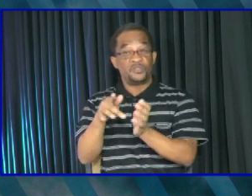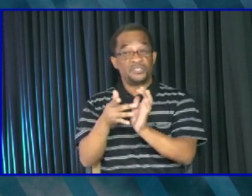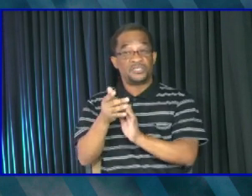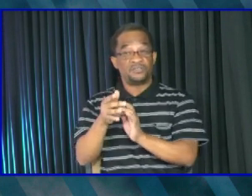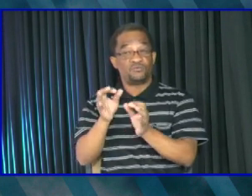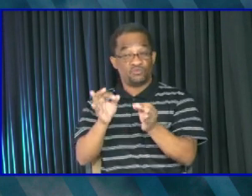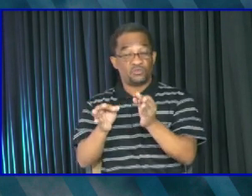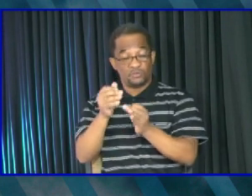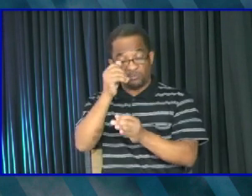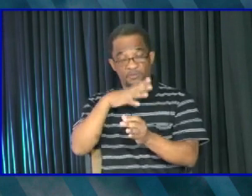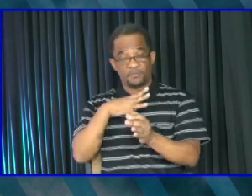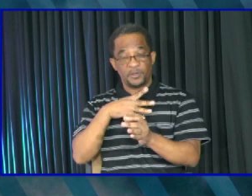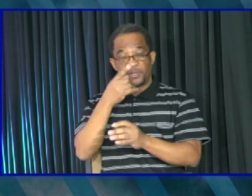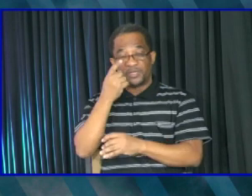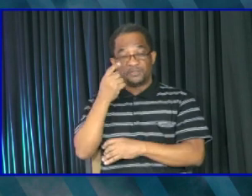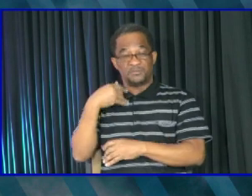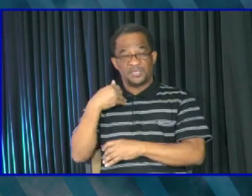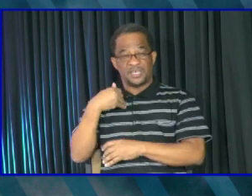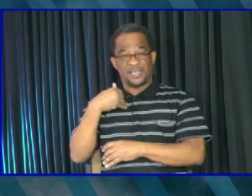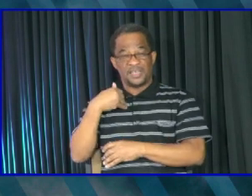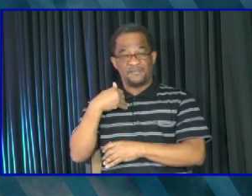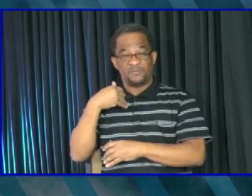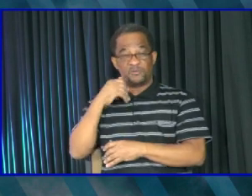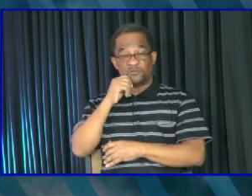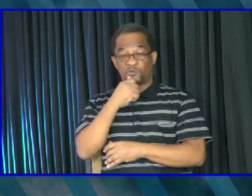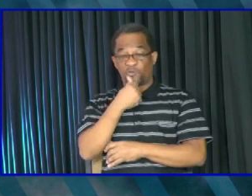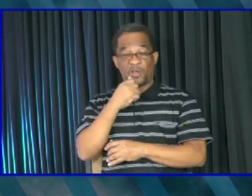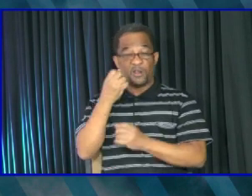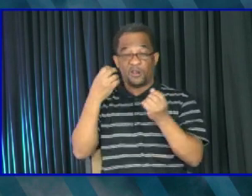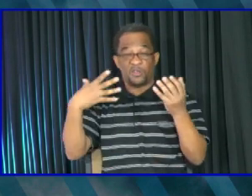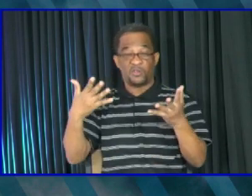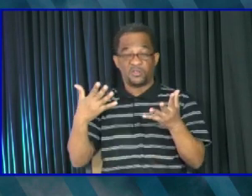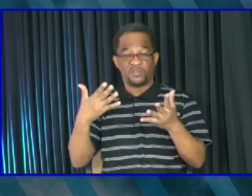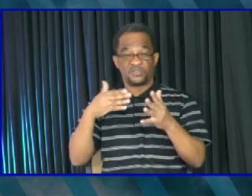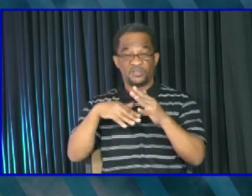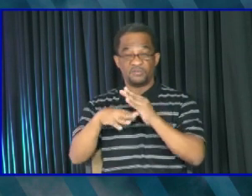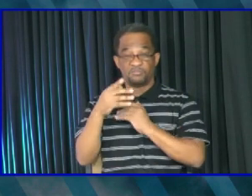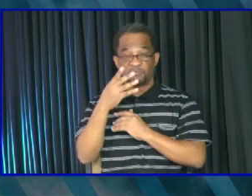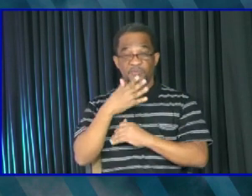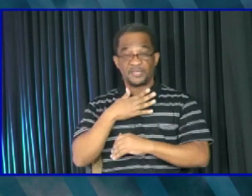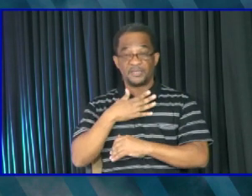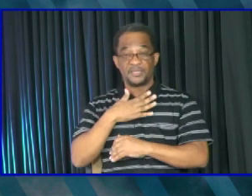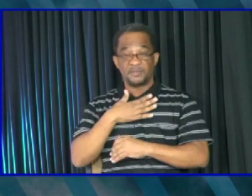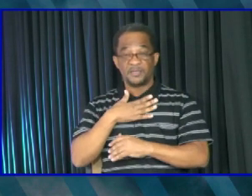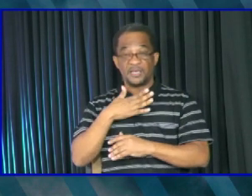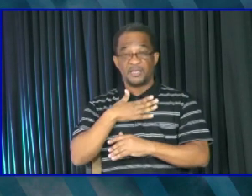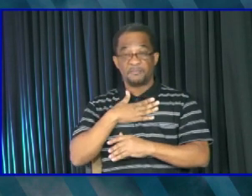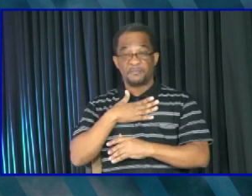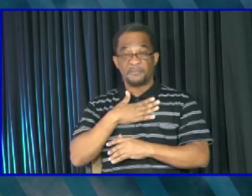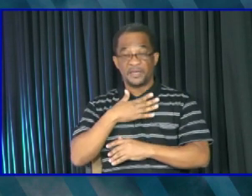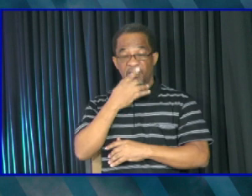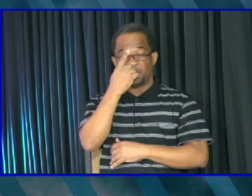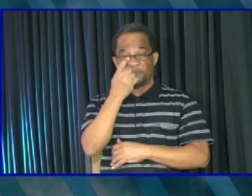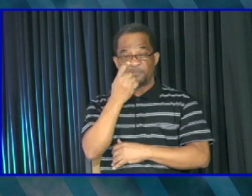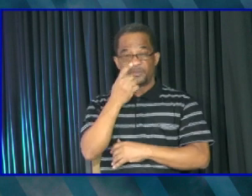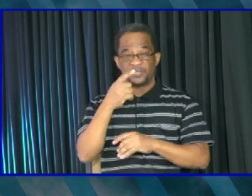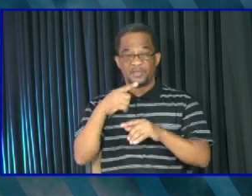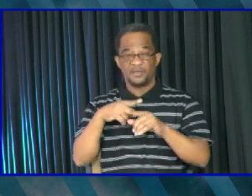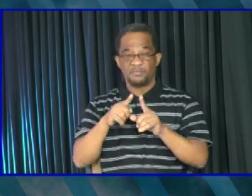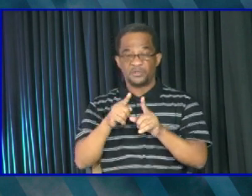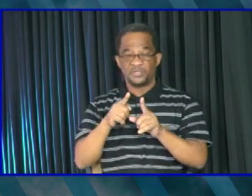I have suffered many things this day in a dream because of him. But the chief priests